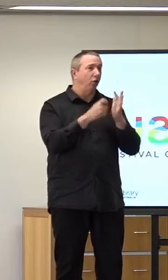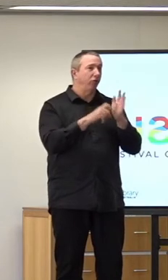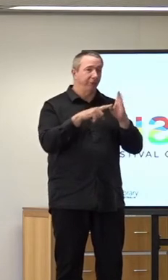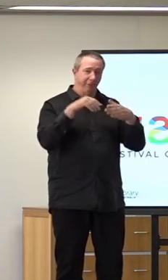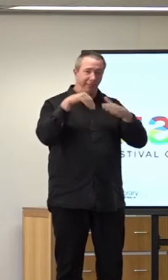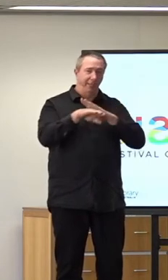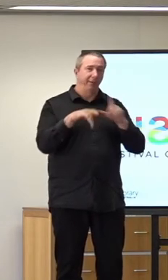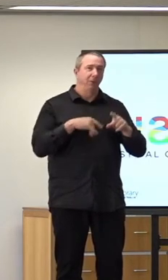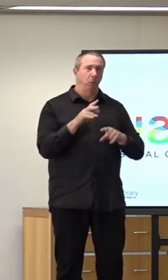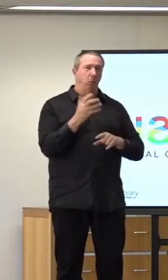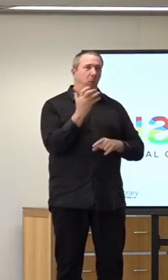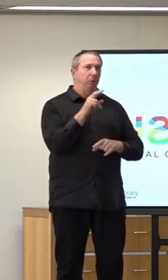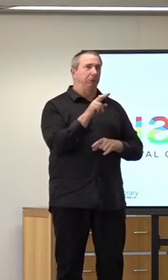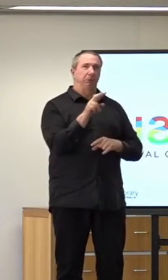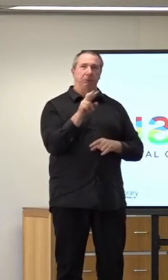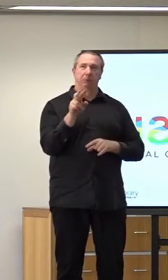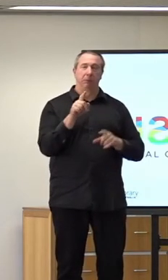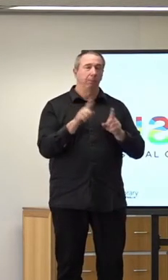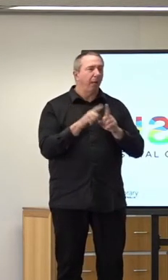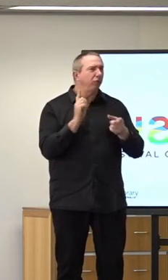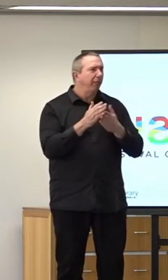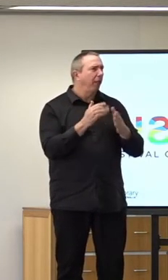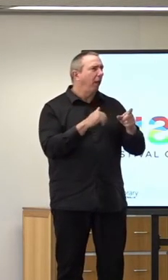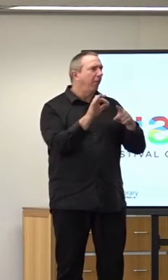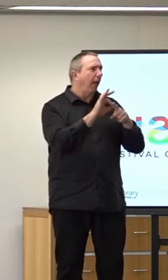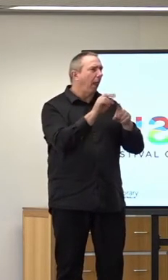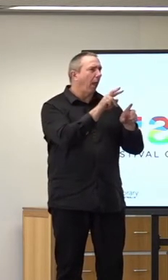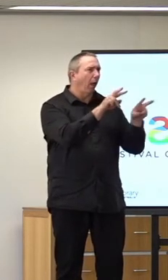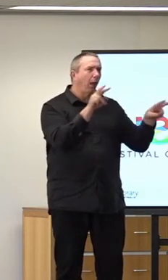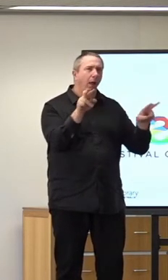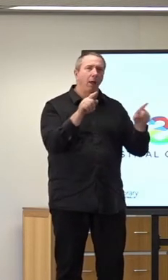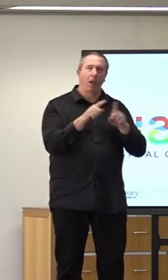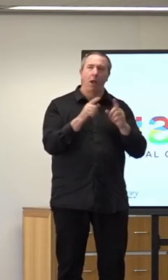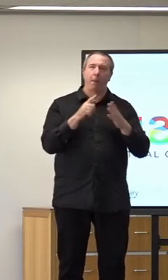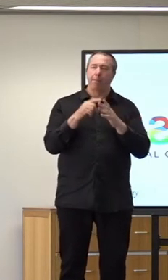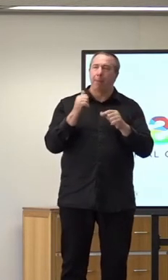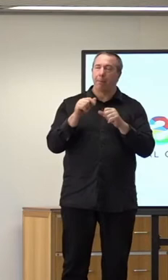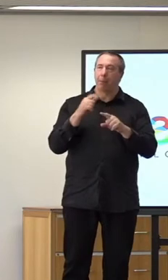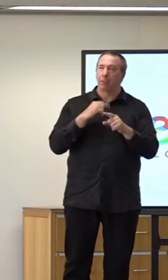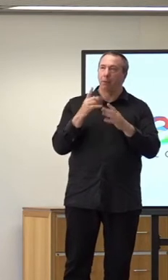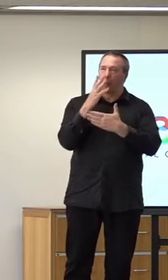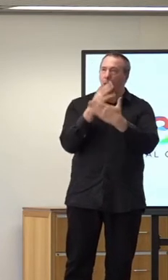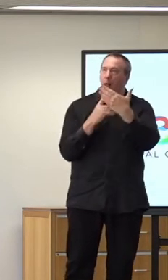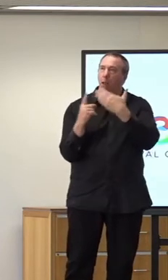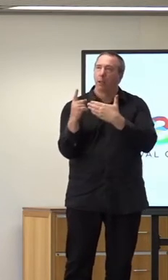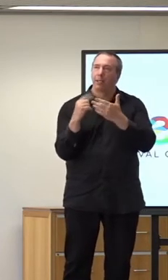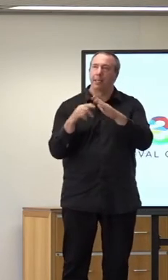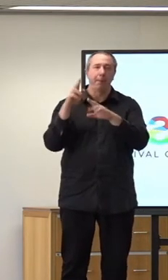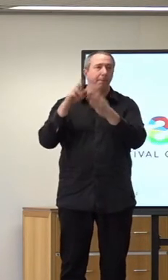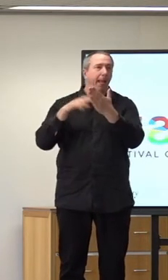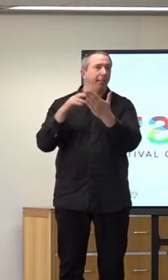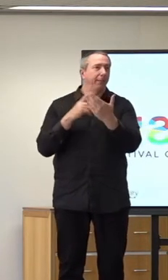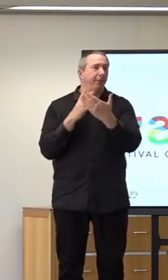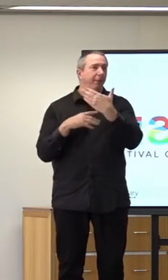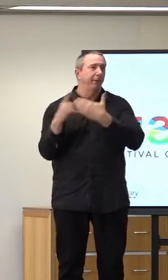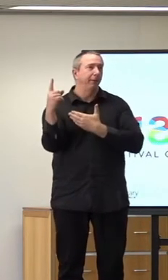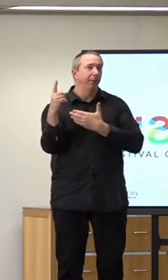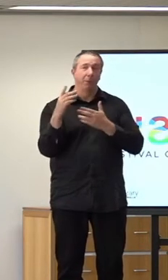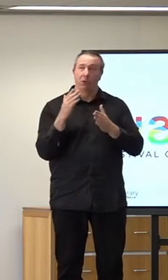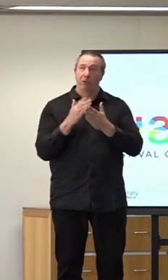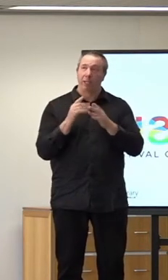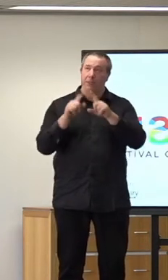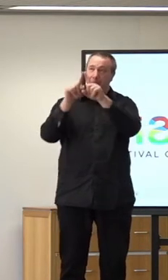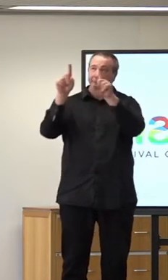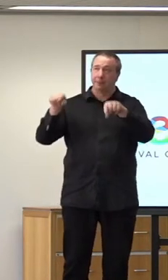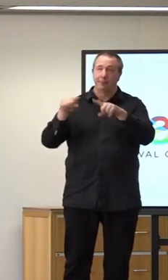about, you know, the color of the walls, and it's, you know, whether you see yourself in the paintings, because even in your existing collections, without even bringing the